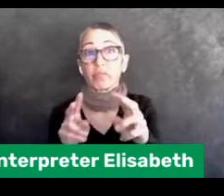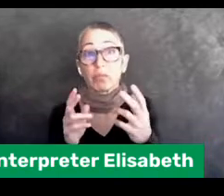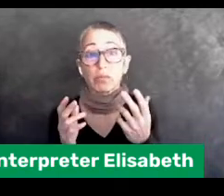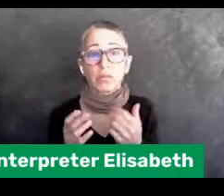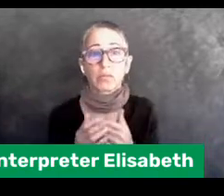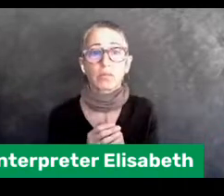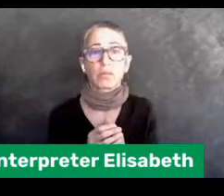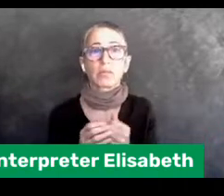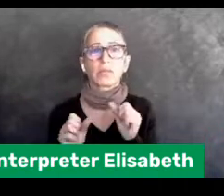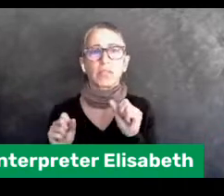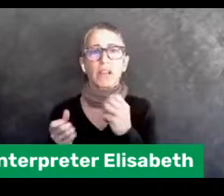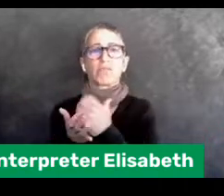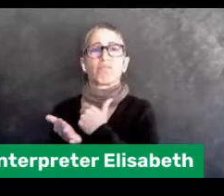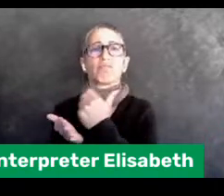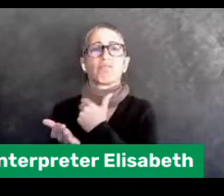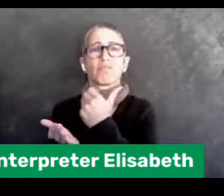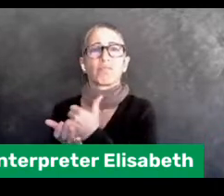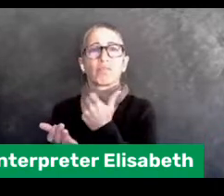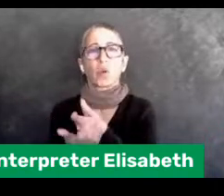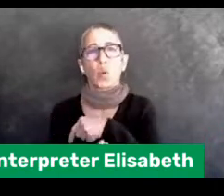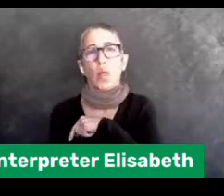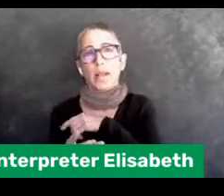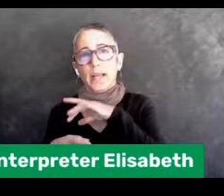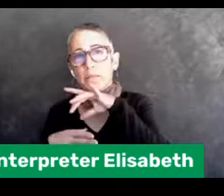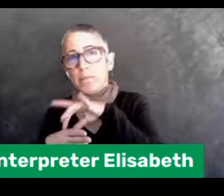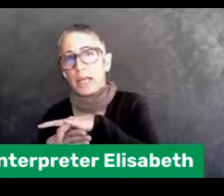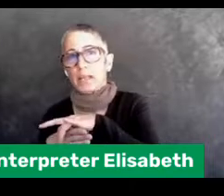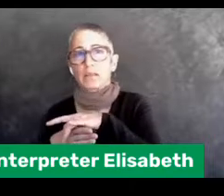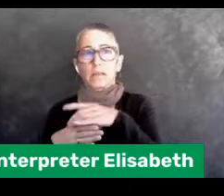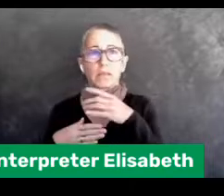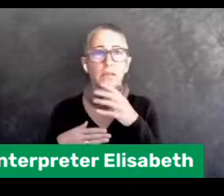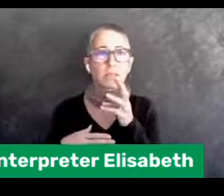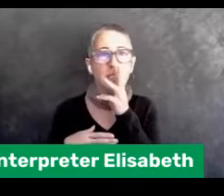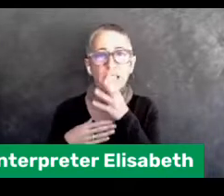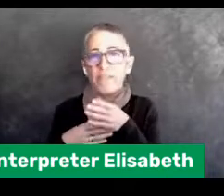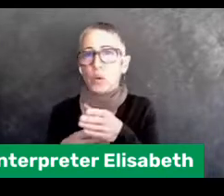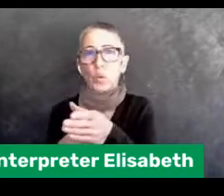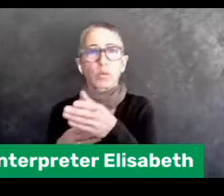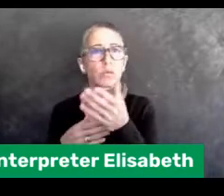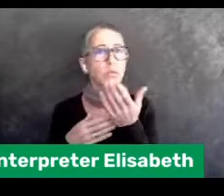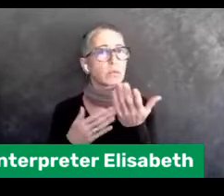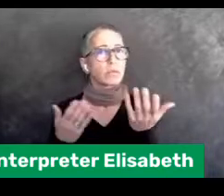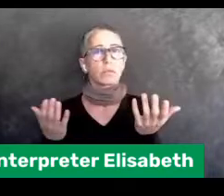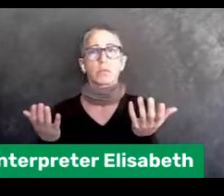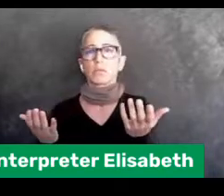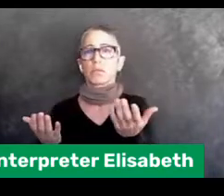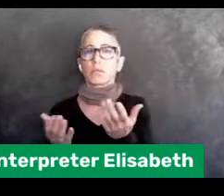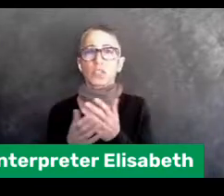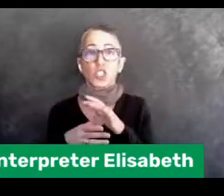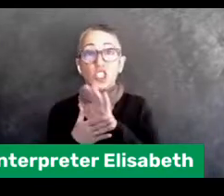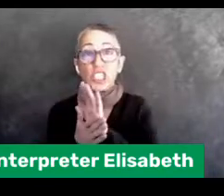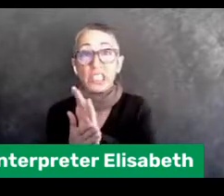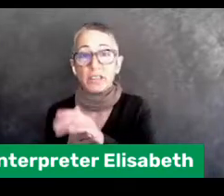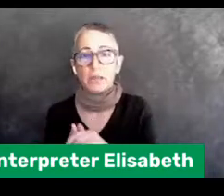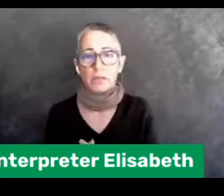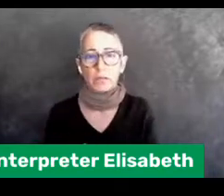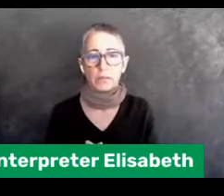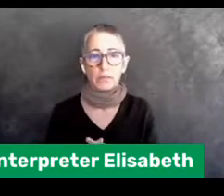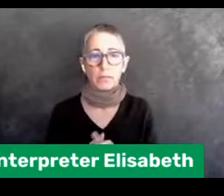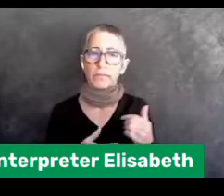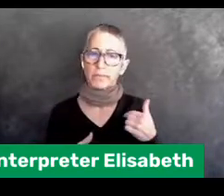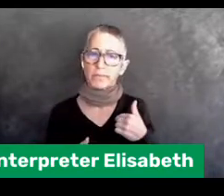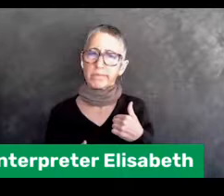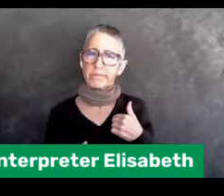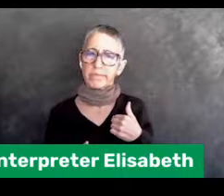and veggies, quality meats, seafood, cheese. I mean, the list literally goes on. I get motivated,